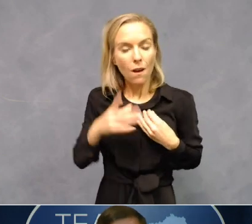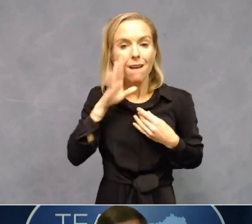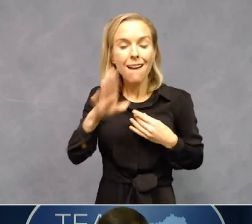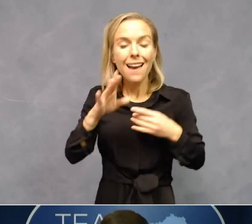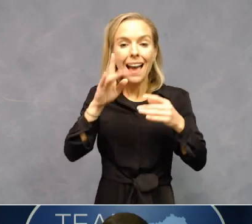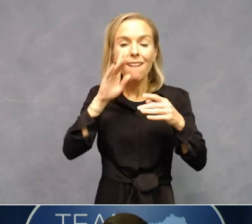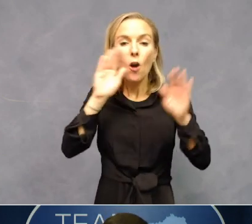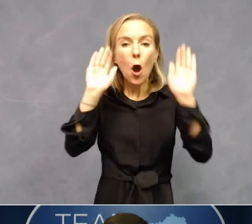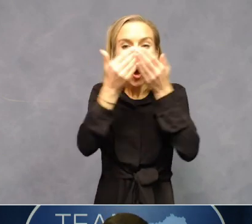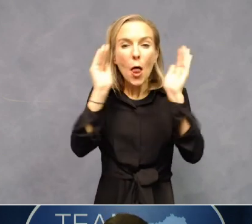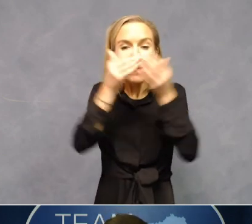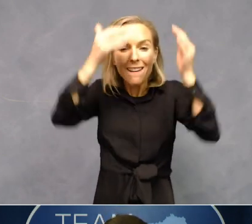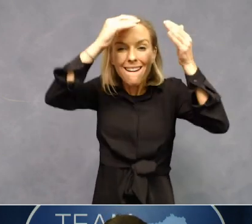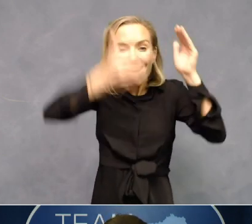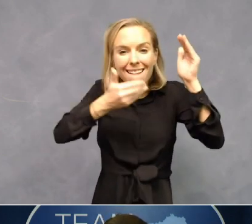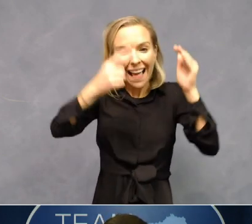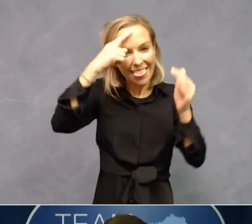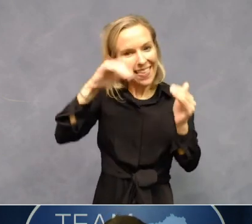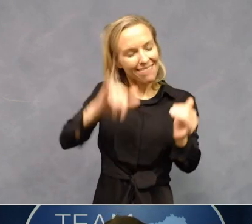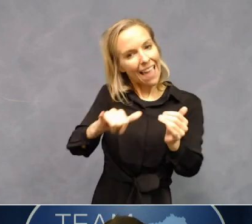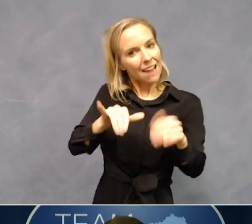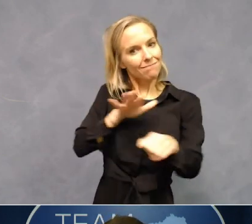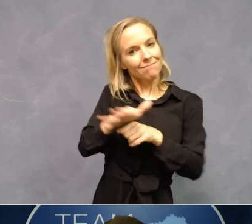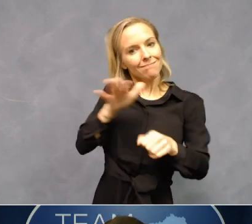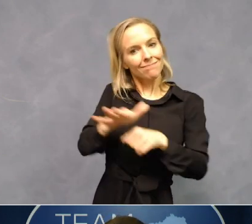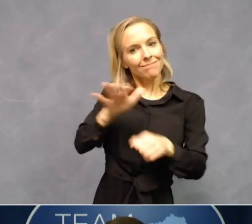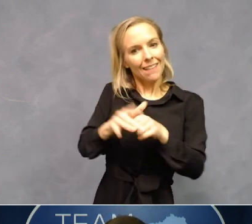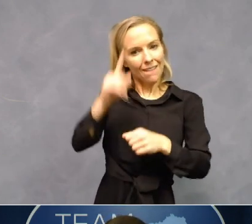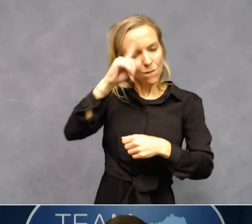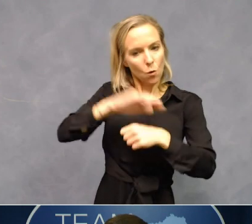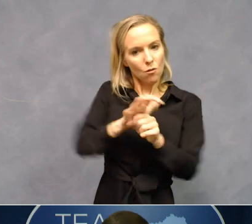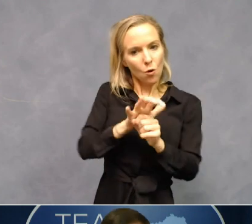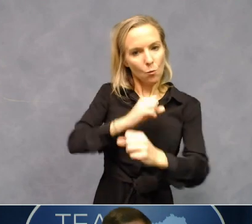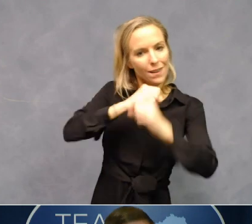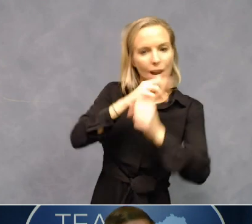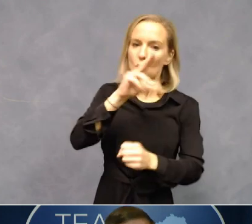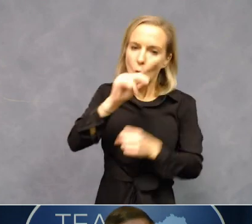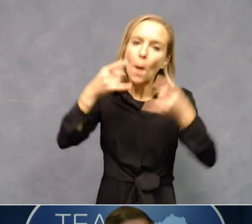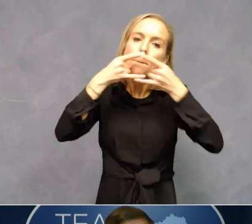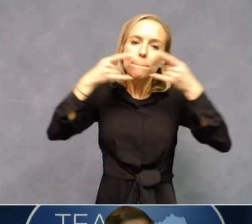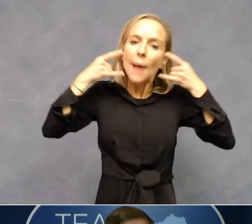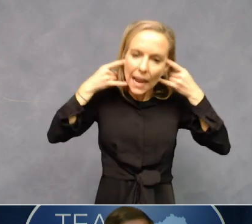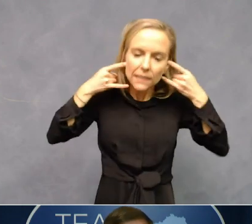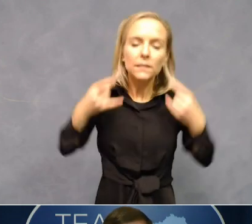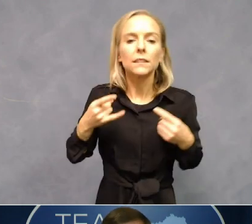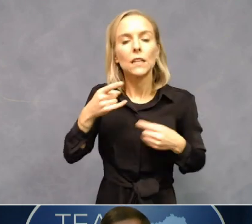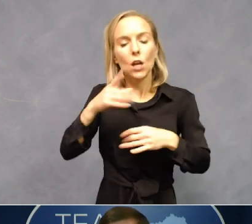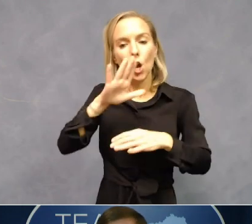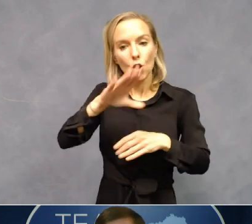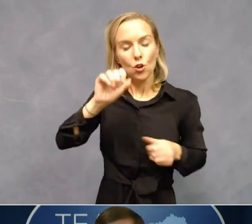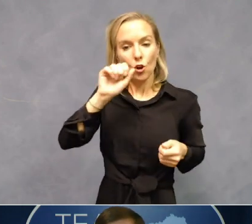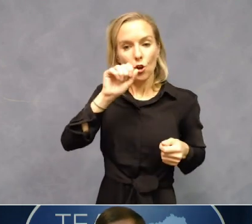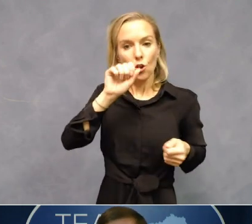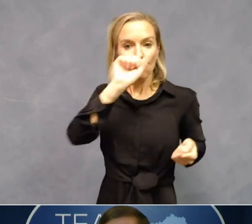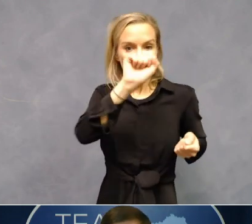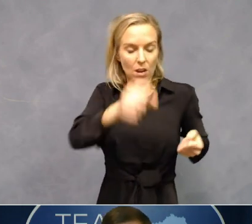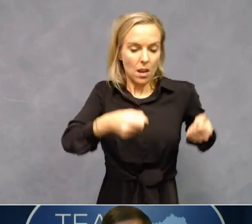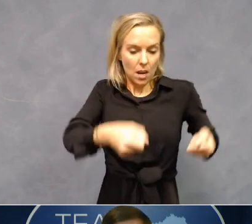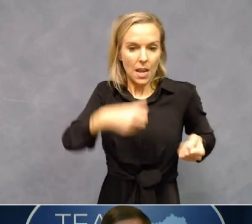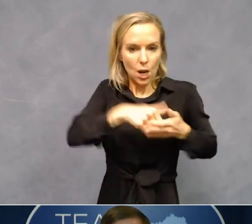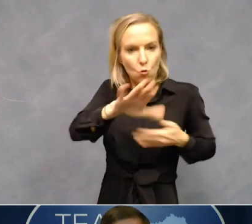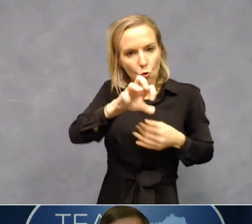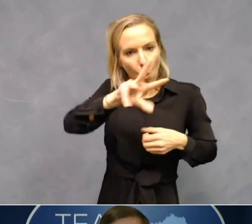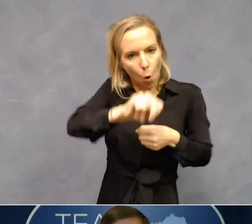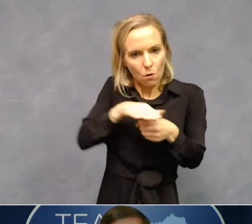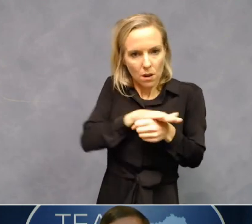that mask underneath it. Trick or treat in your own neighborhood. Try to do less of it